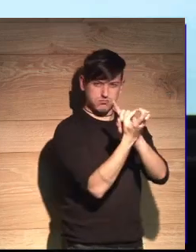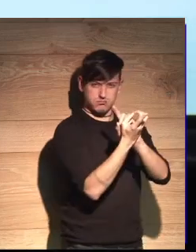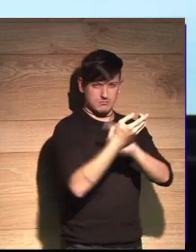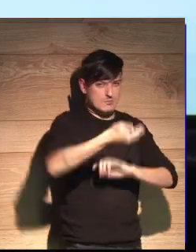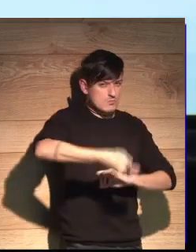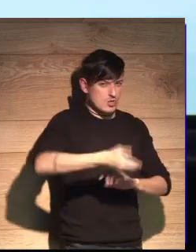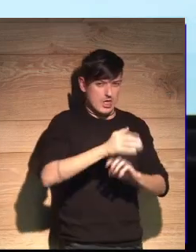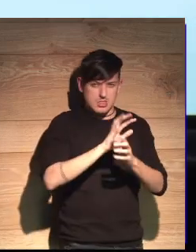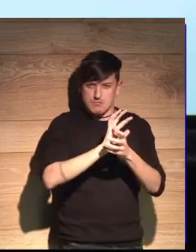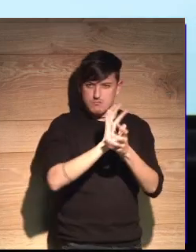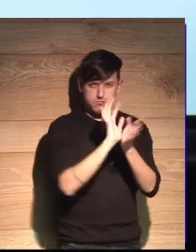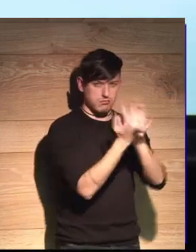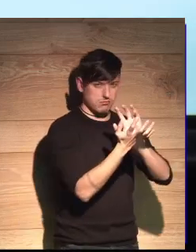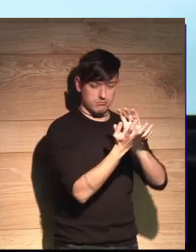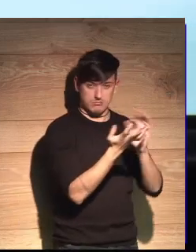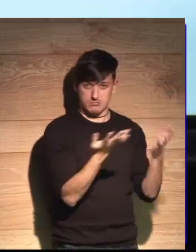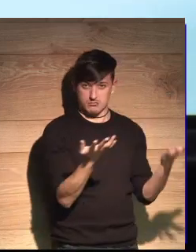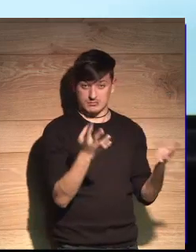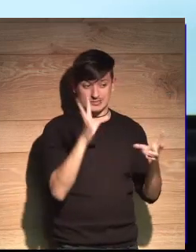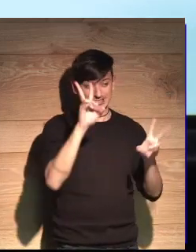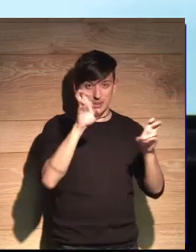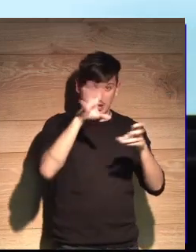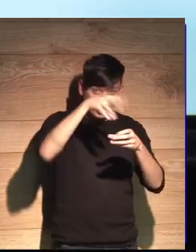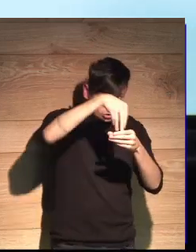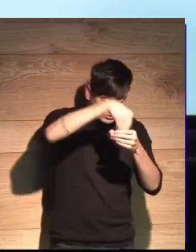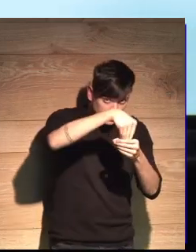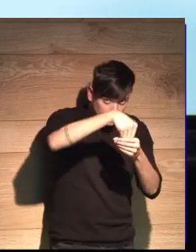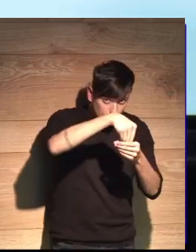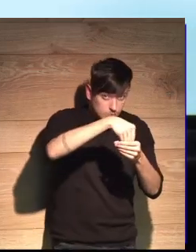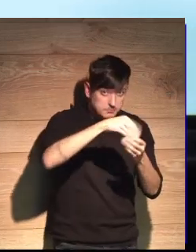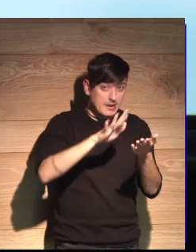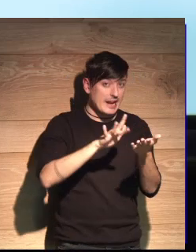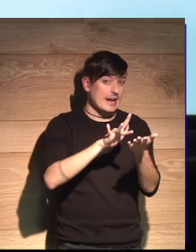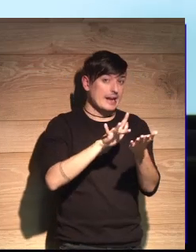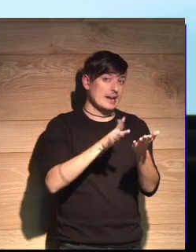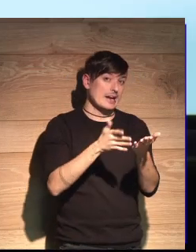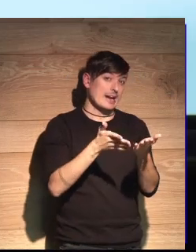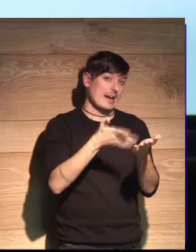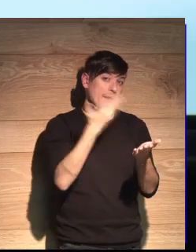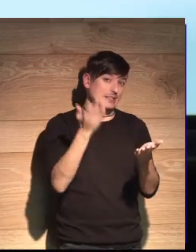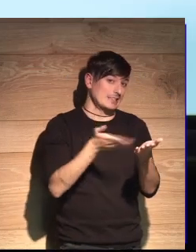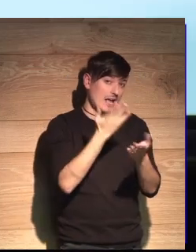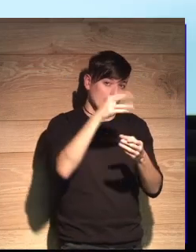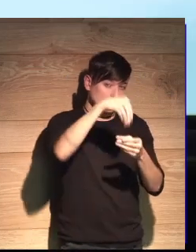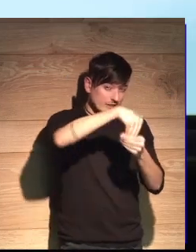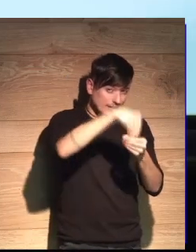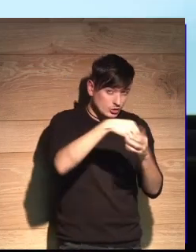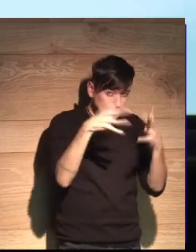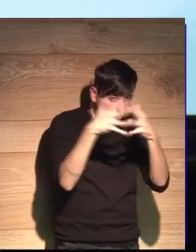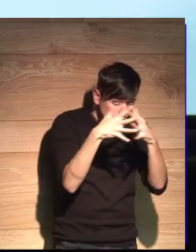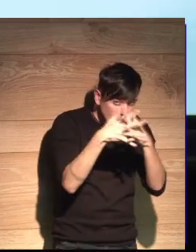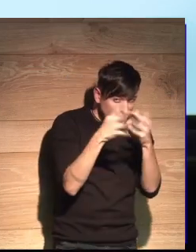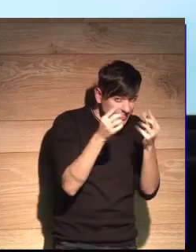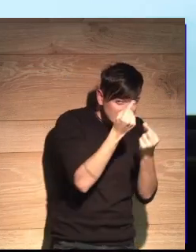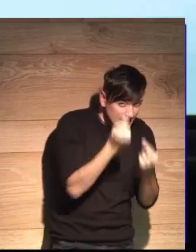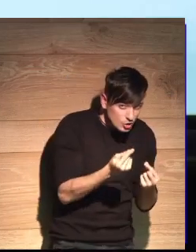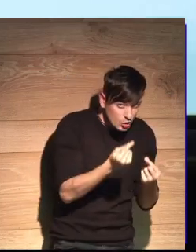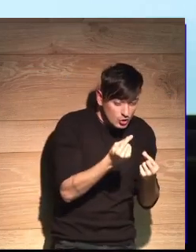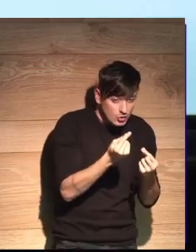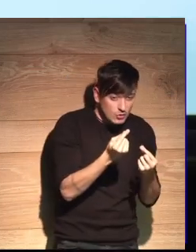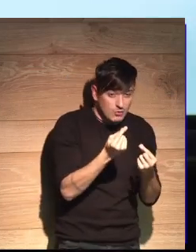a very important transformation regarding contents and structure and